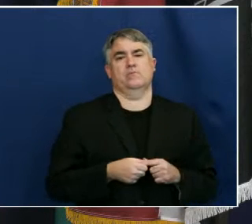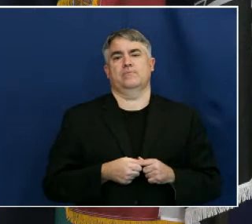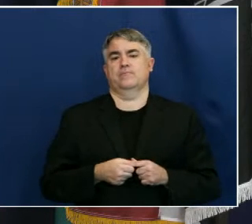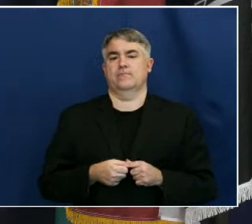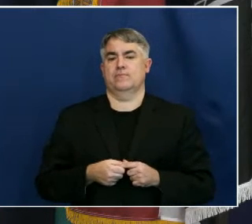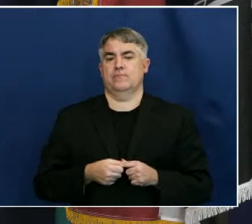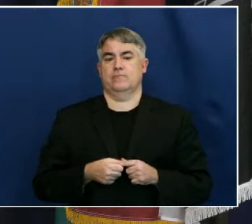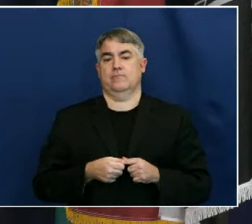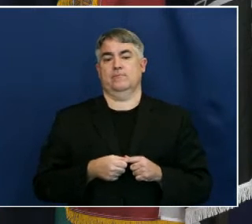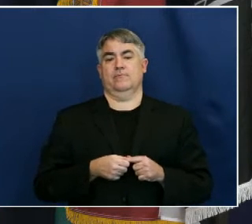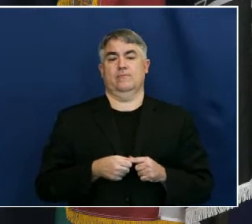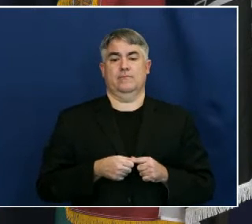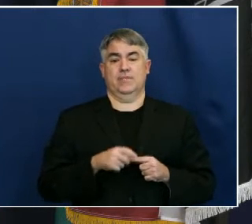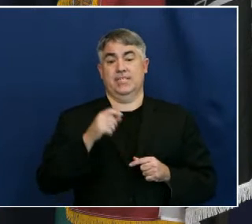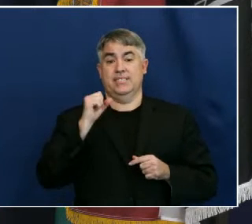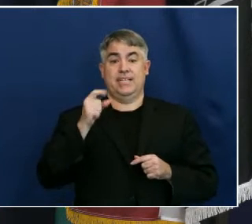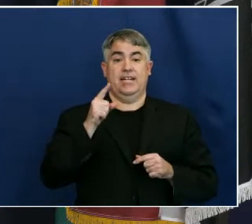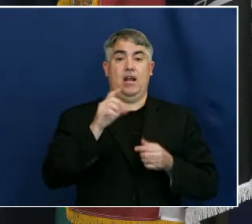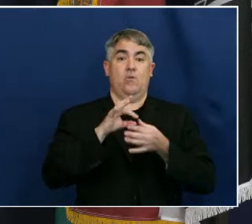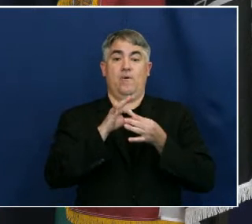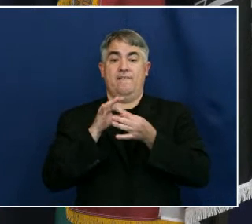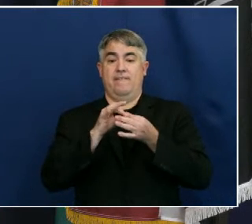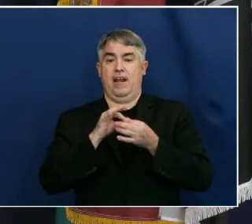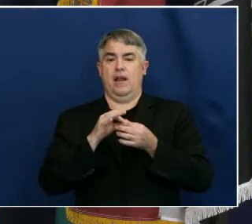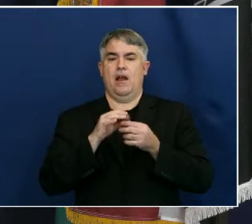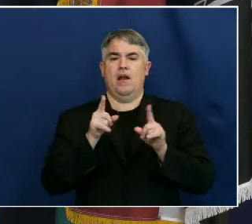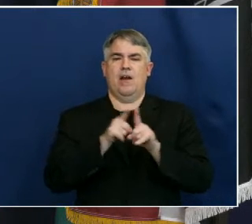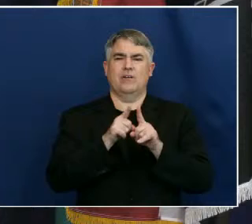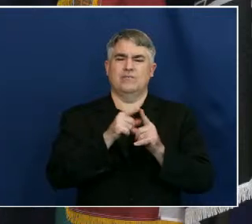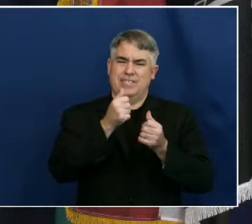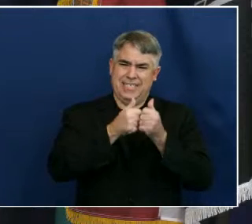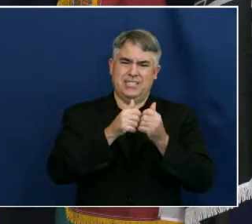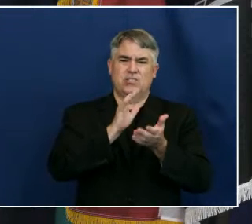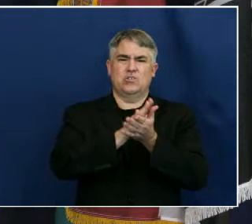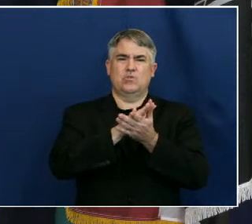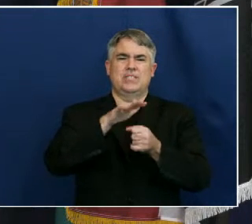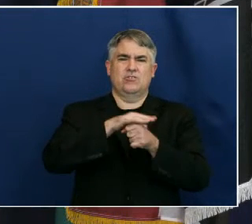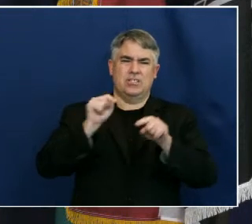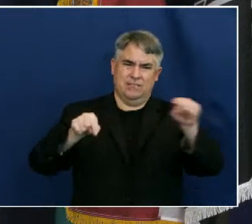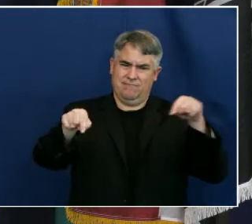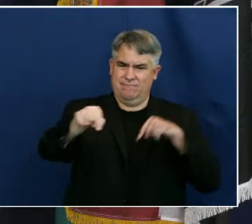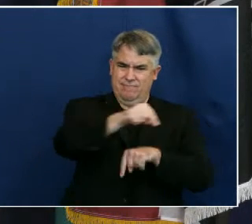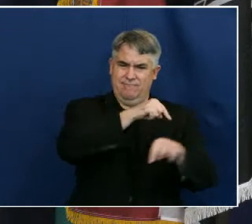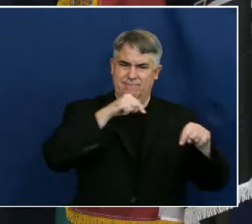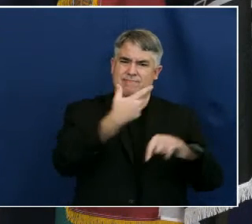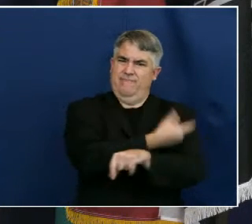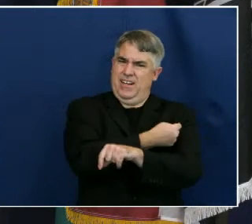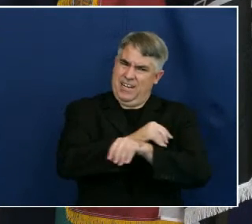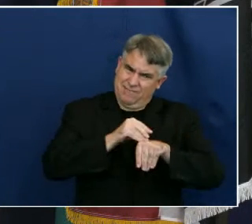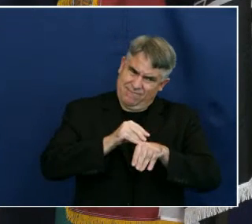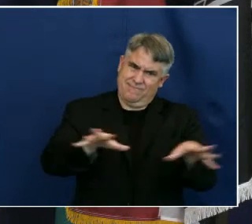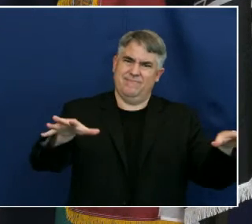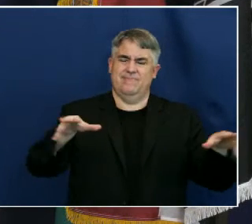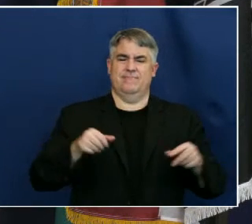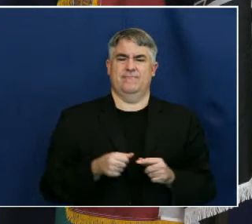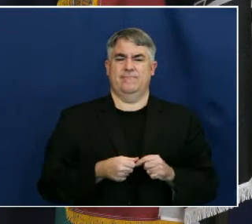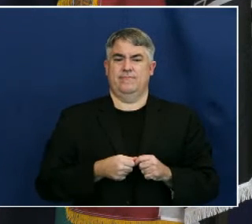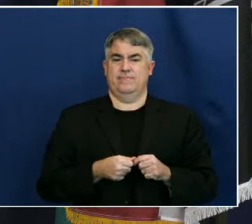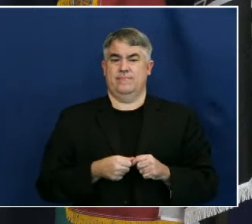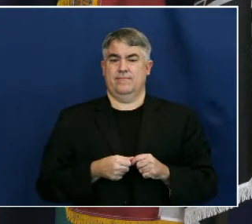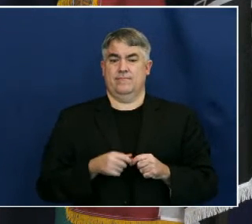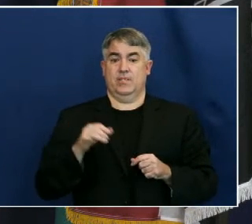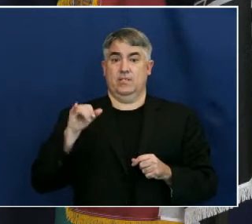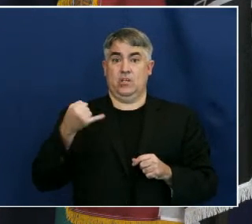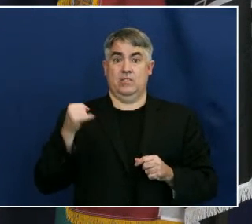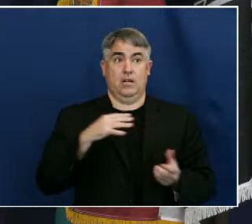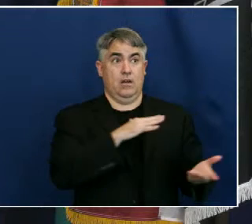Diego Unified, but in all of the districts throughout San Diego County. Get them first shot, get them second shot, or if we get J&J, get them one shot,